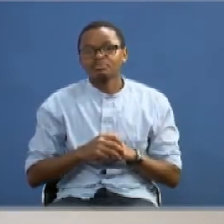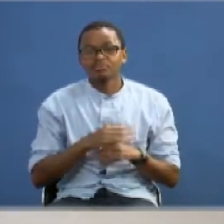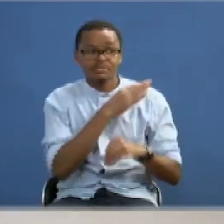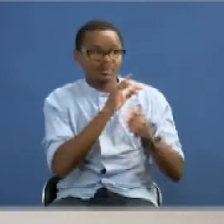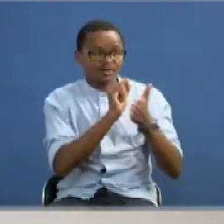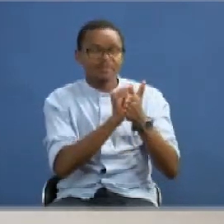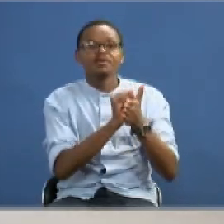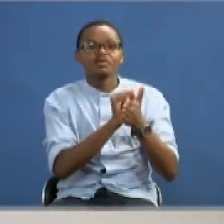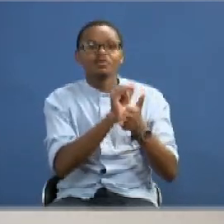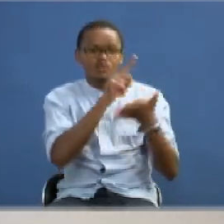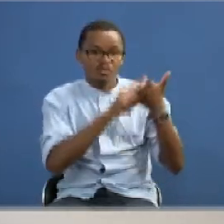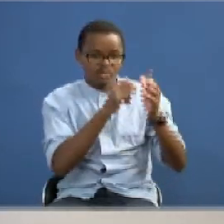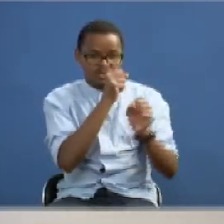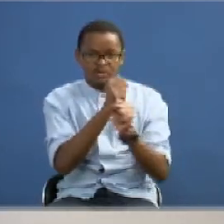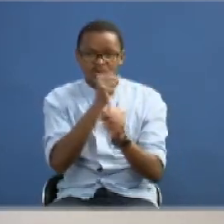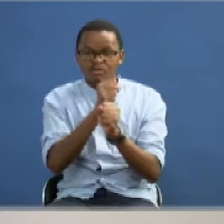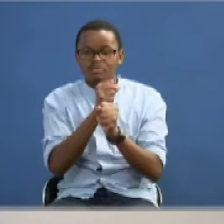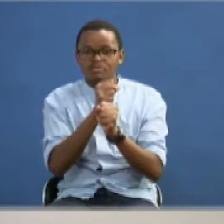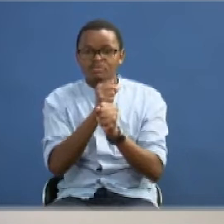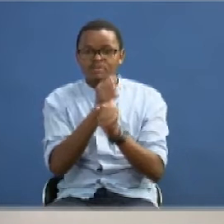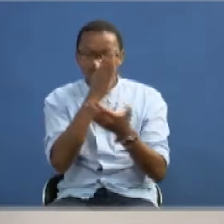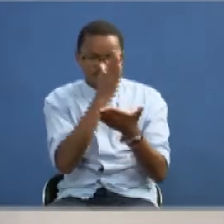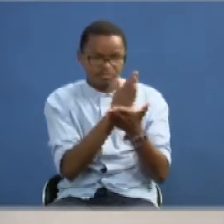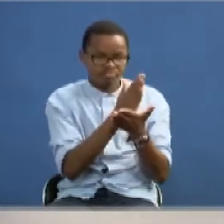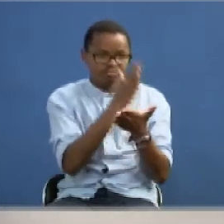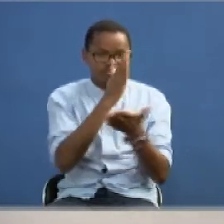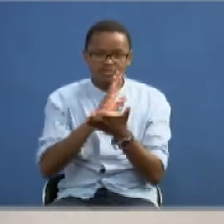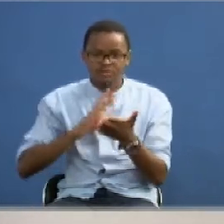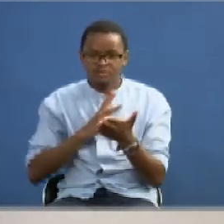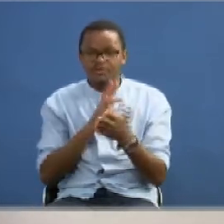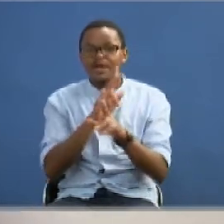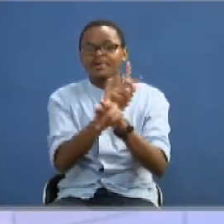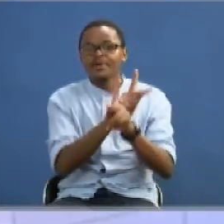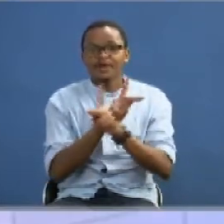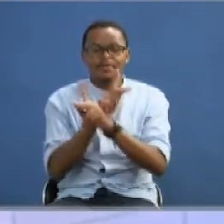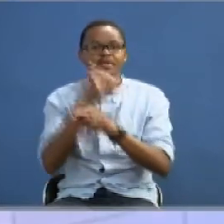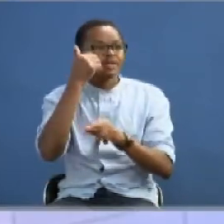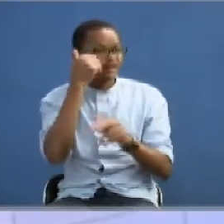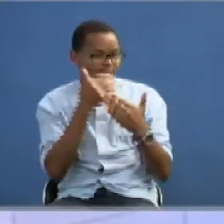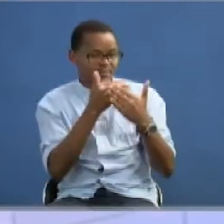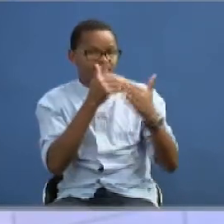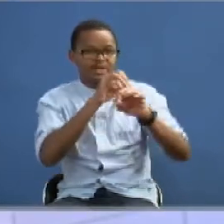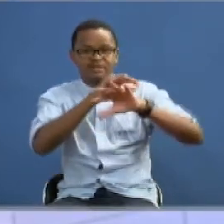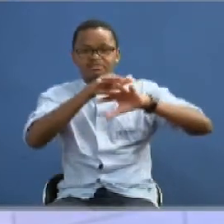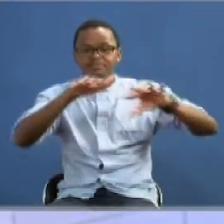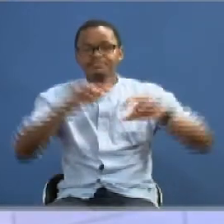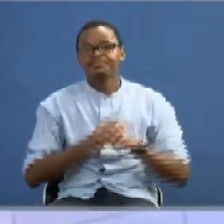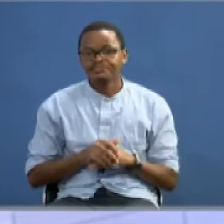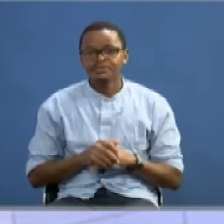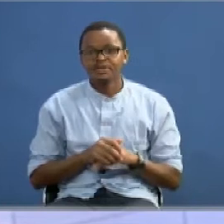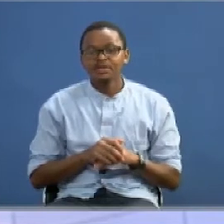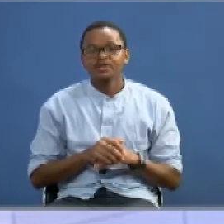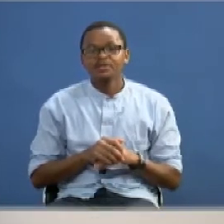and that is what we are doing, working to ensure that we prevent the disease before it spreads. All right.